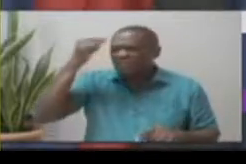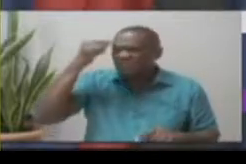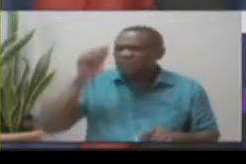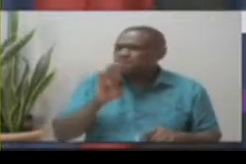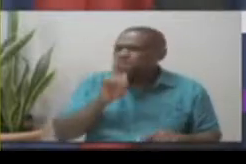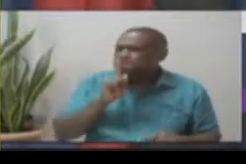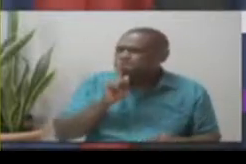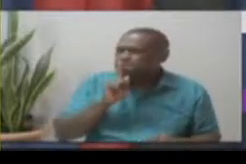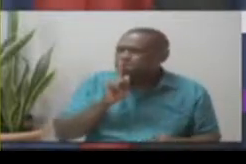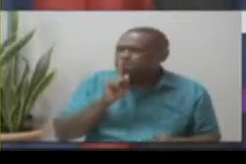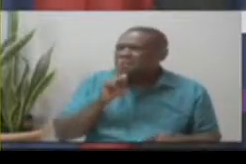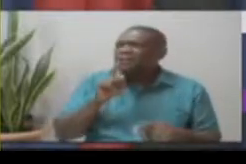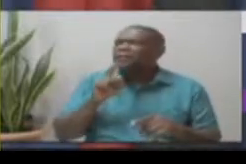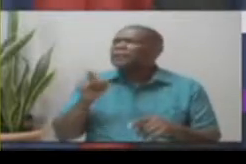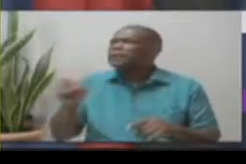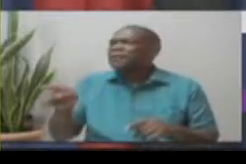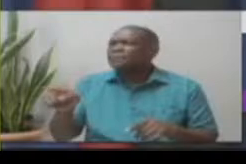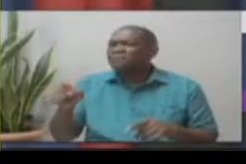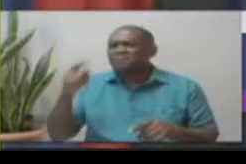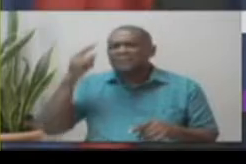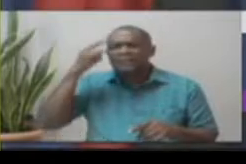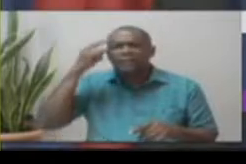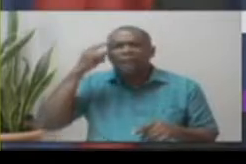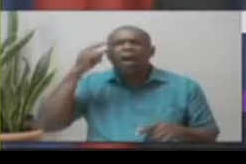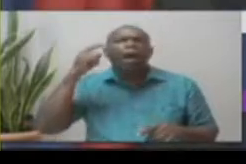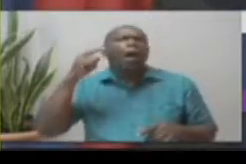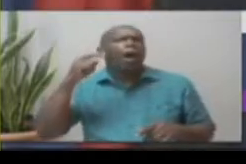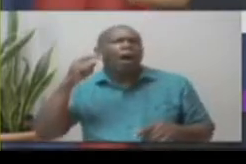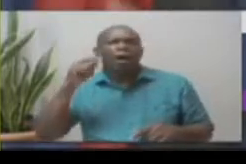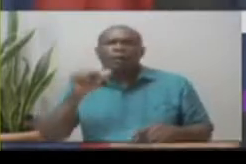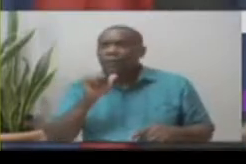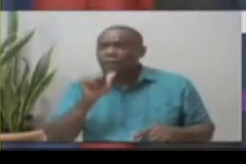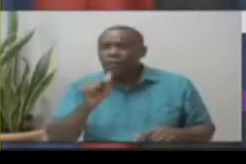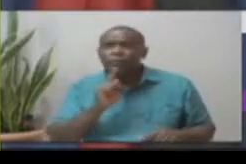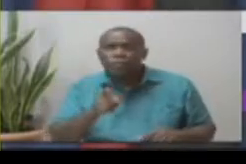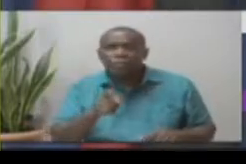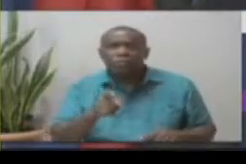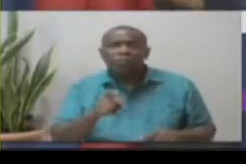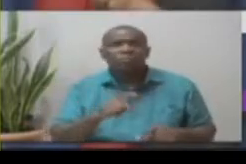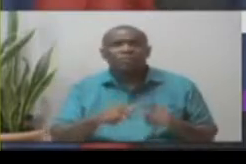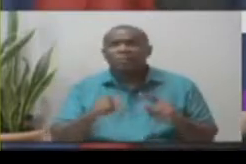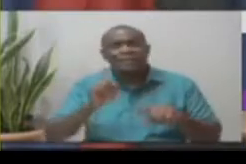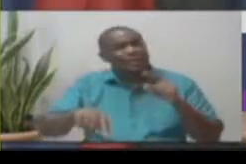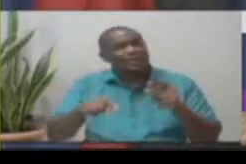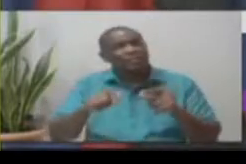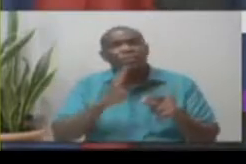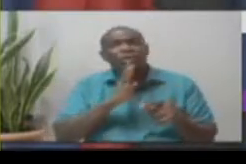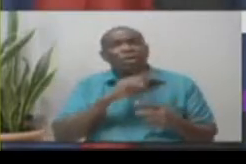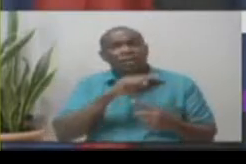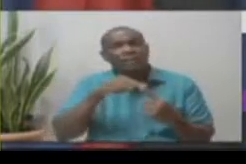we can't tell you because that now becomes another conversation.